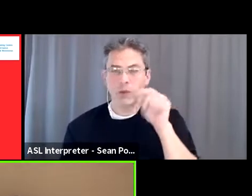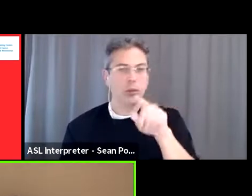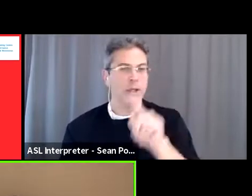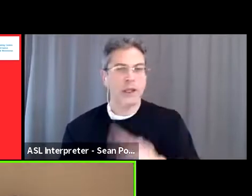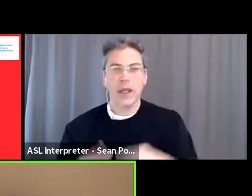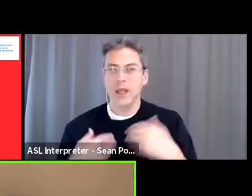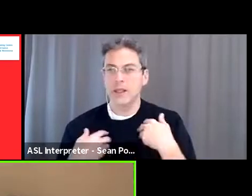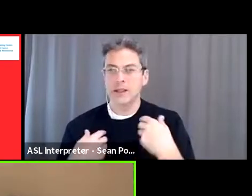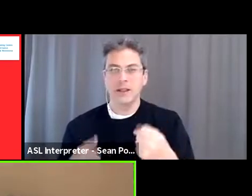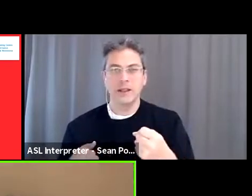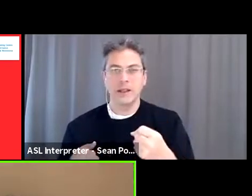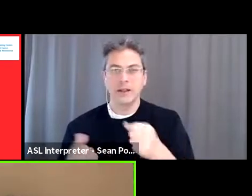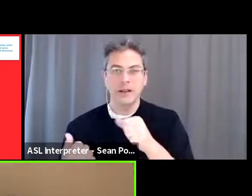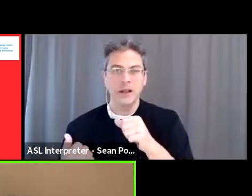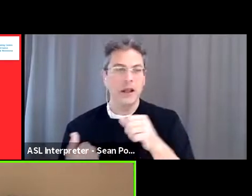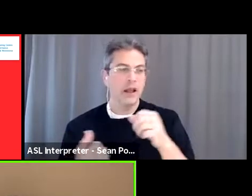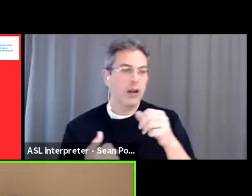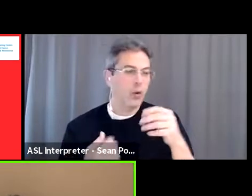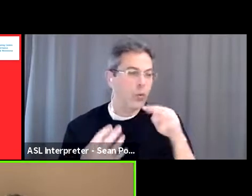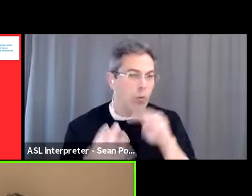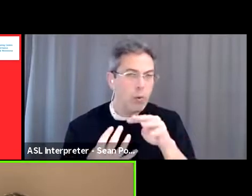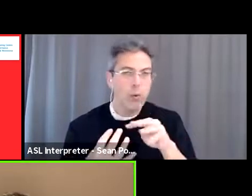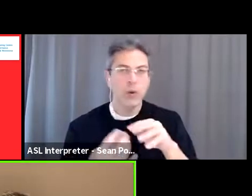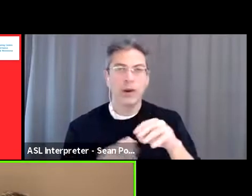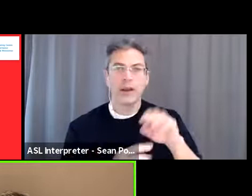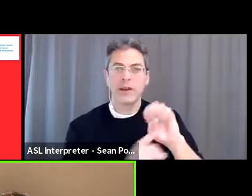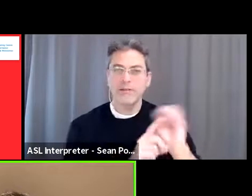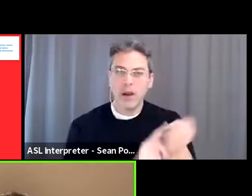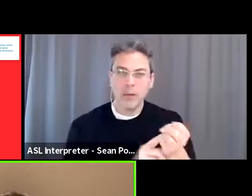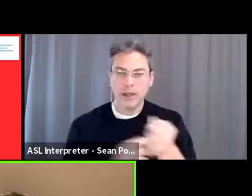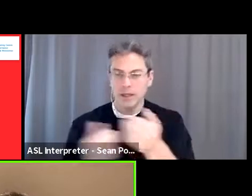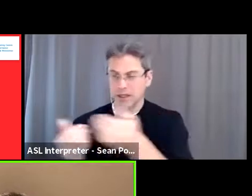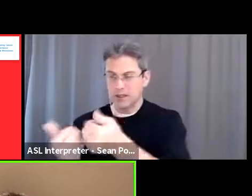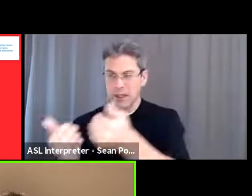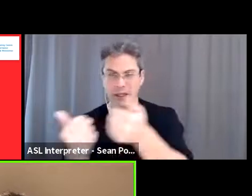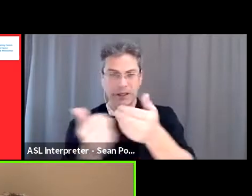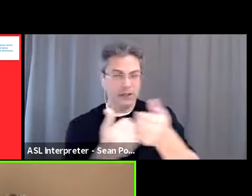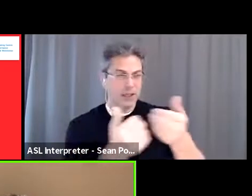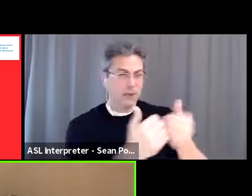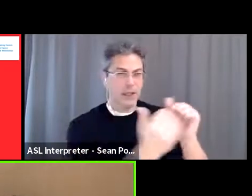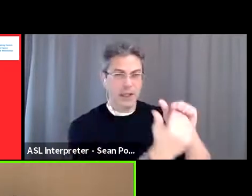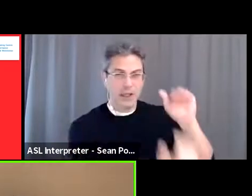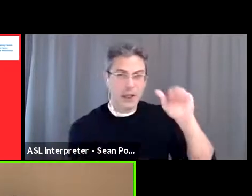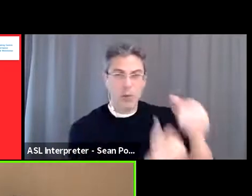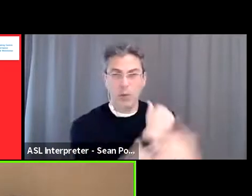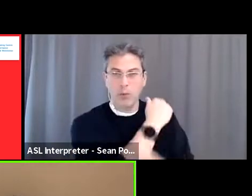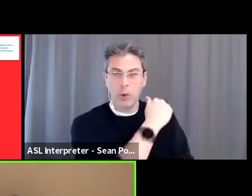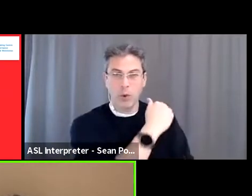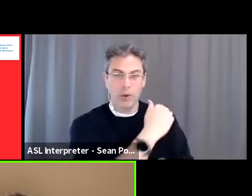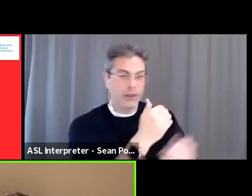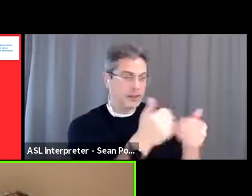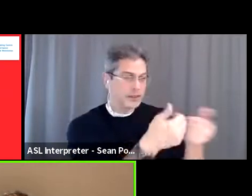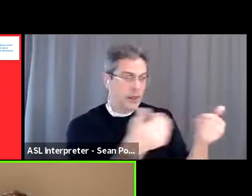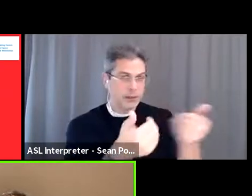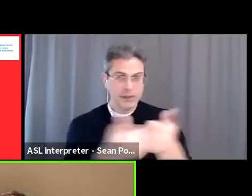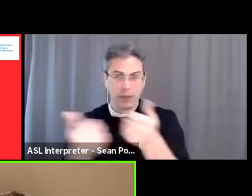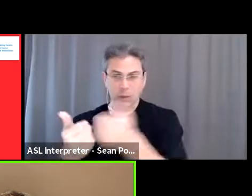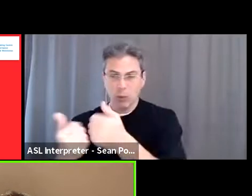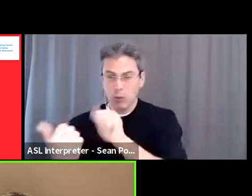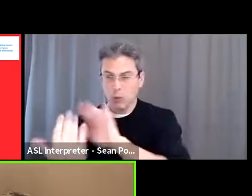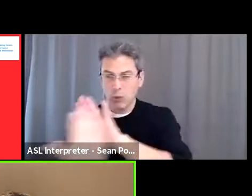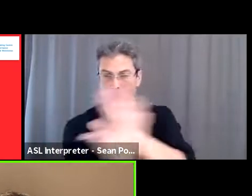and conflict and inequality in silos. So that type of thinking around